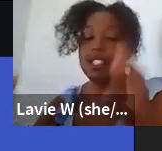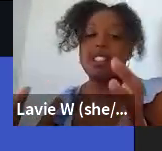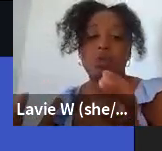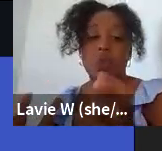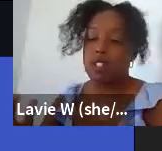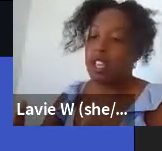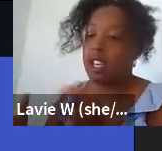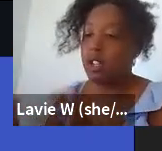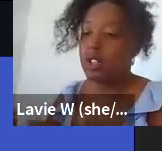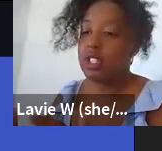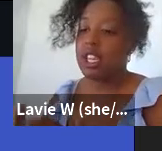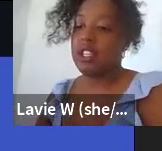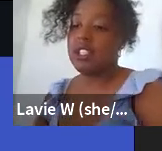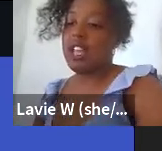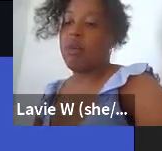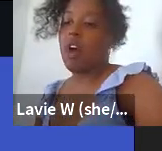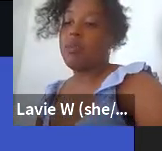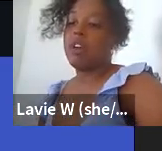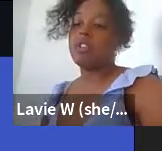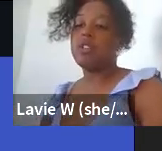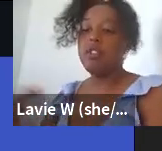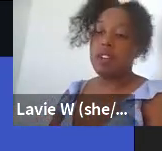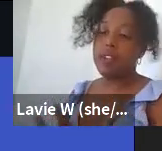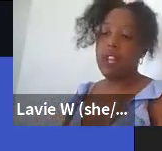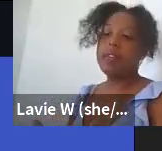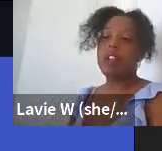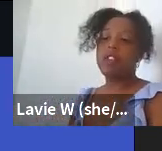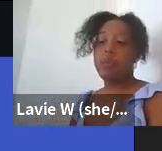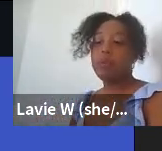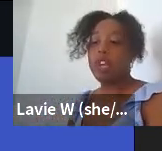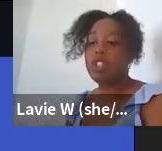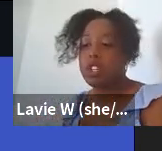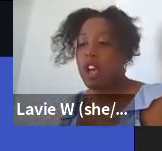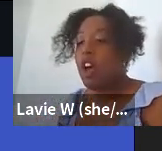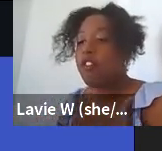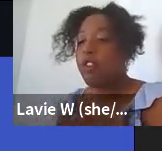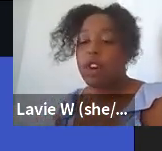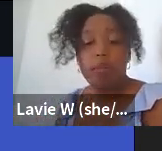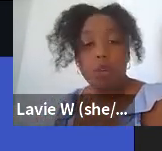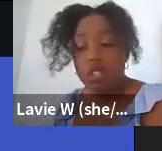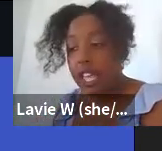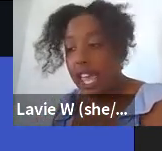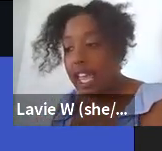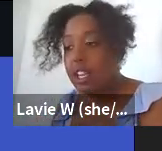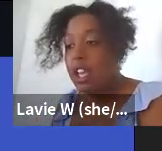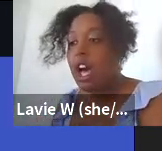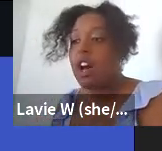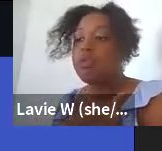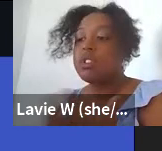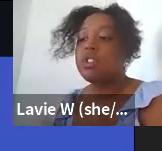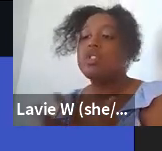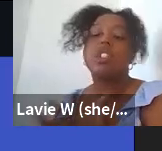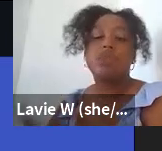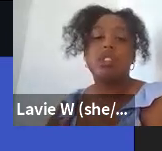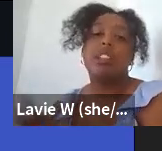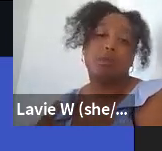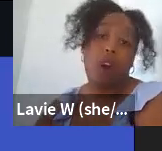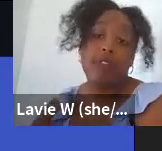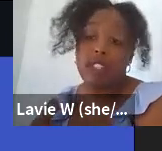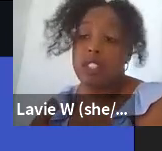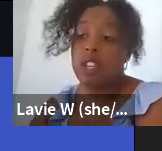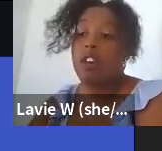as this is what society looks like and this is how we operate. So the phenomenon of appropriation for commercial gain usually